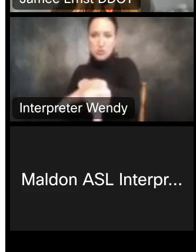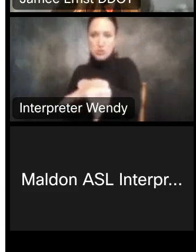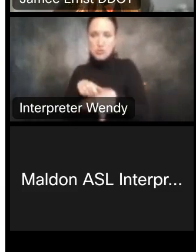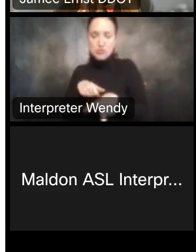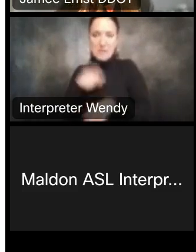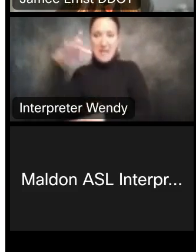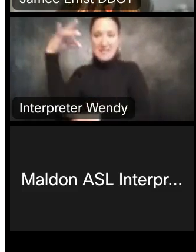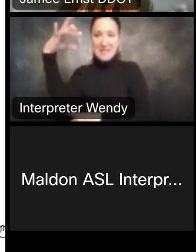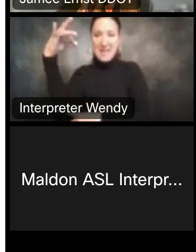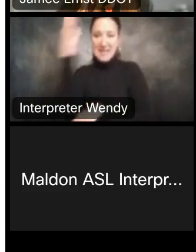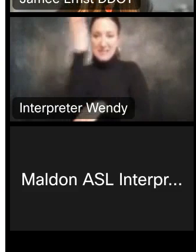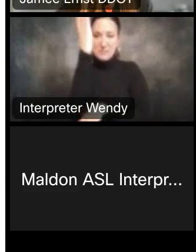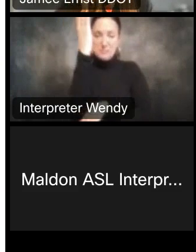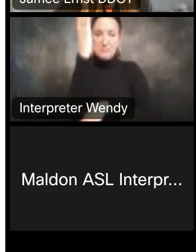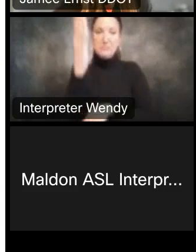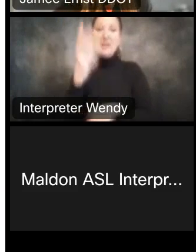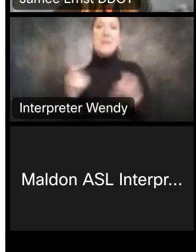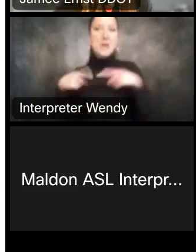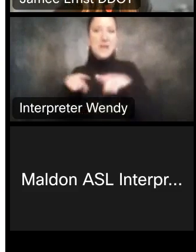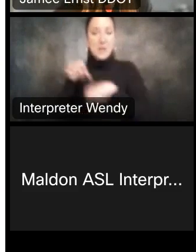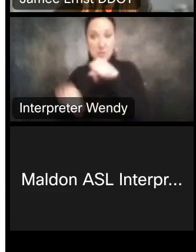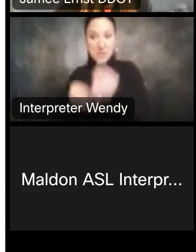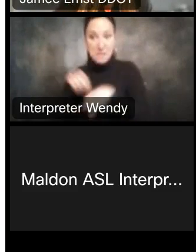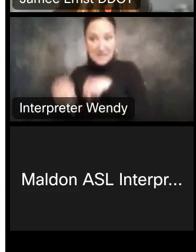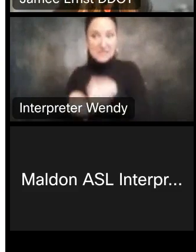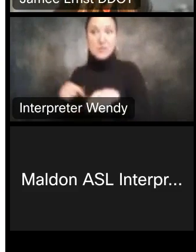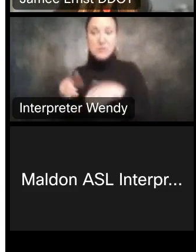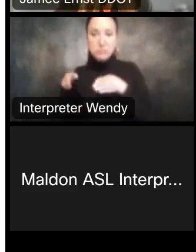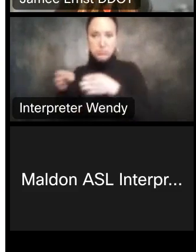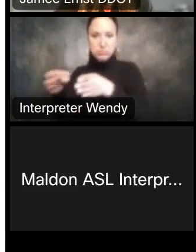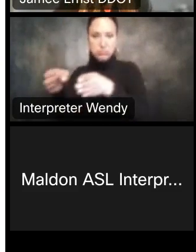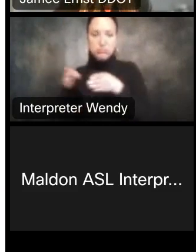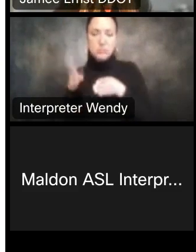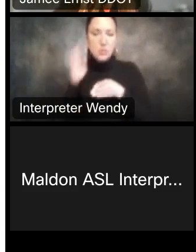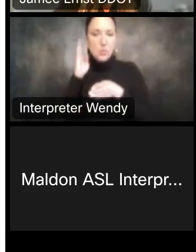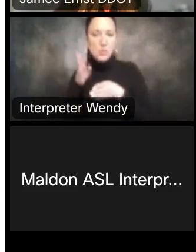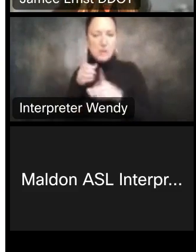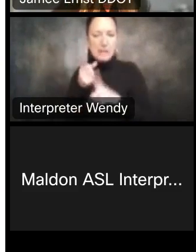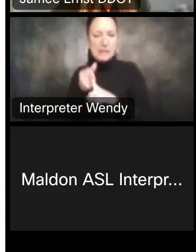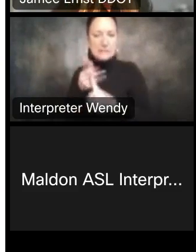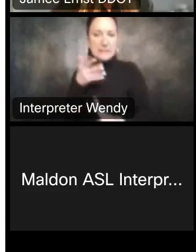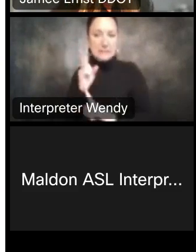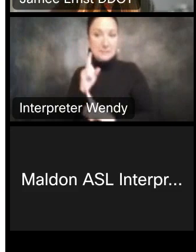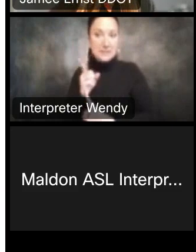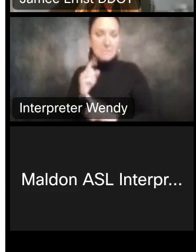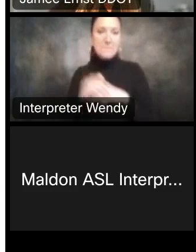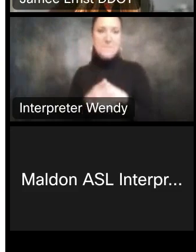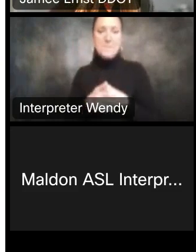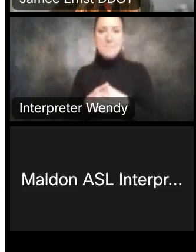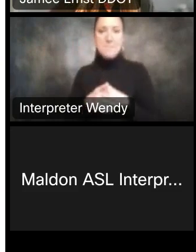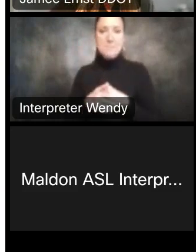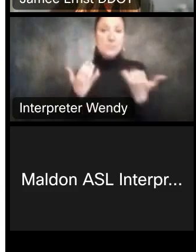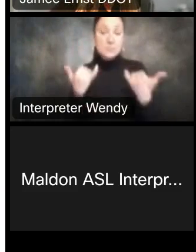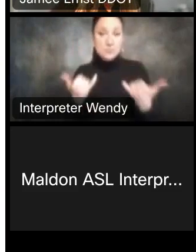align with the recently constructed bicycle facilities in the project area, which I will go into in a moment. We'll now take a look